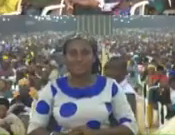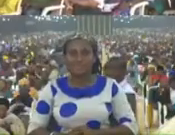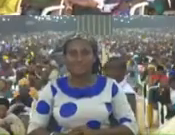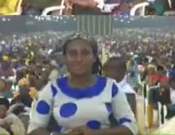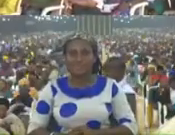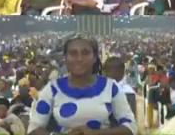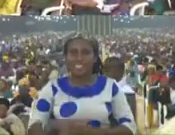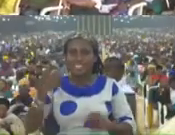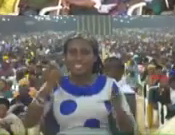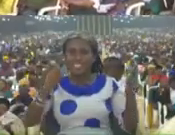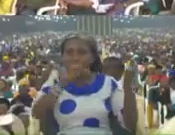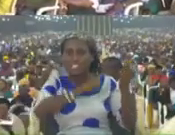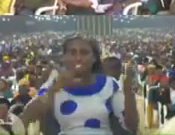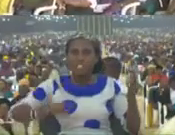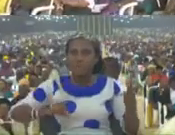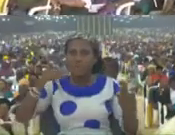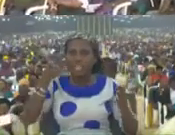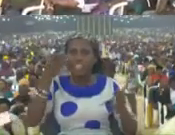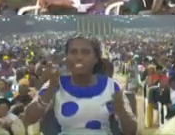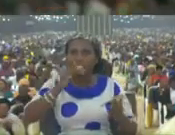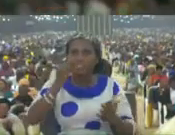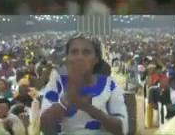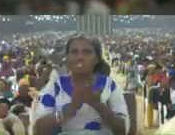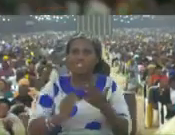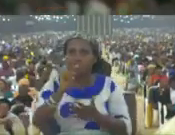Because the Lord said there is someone here.